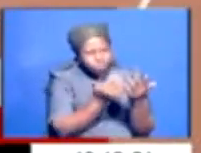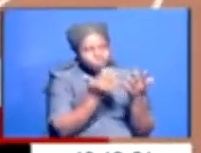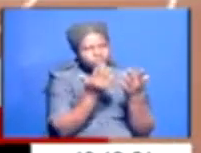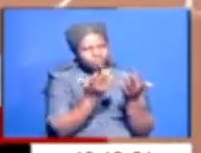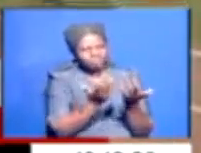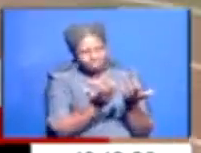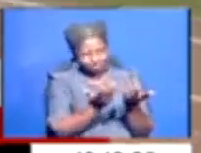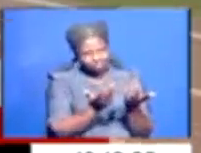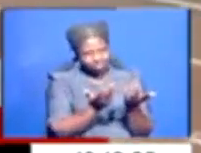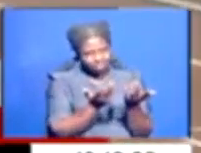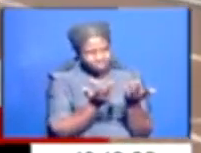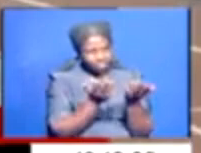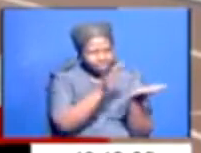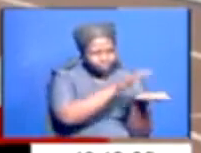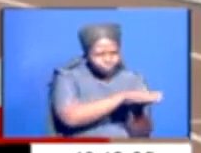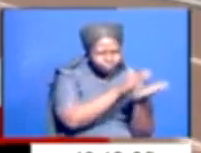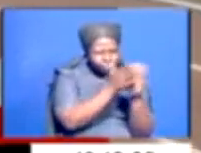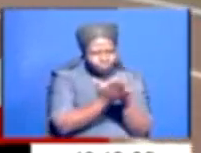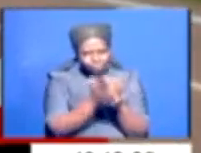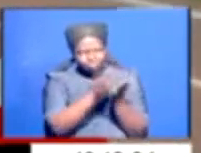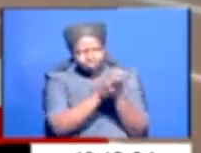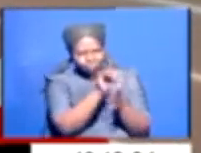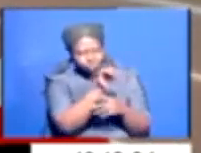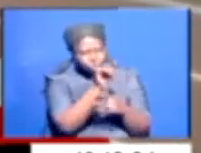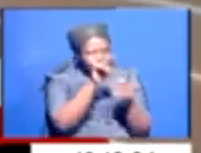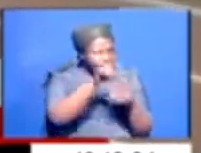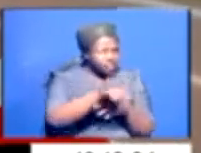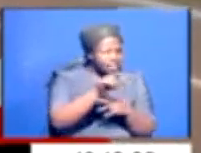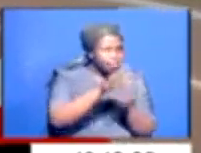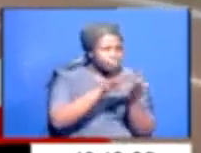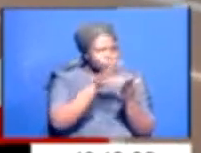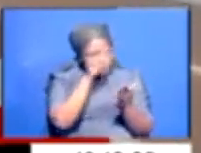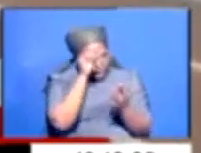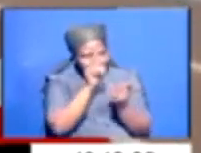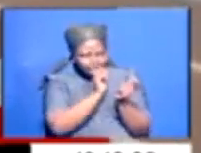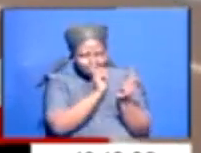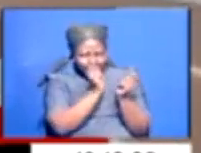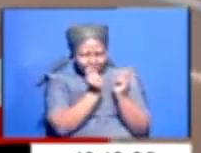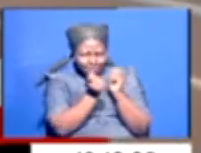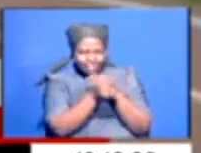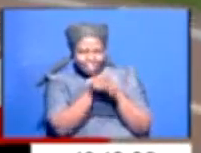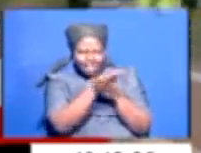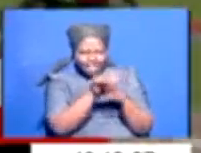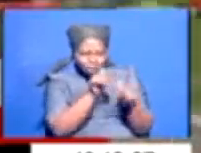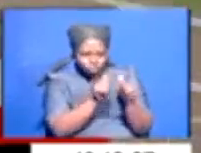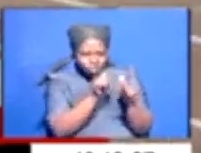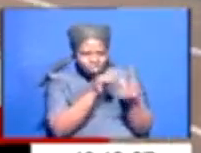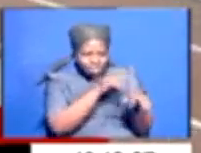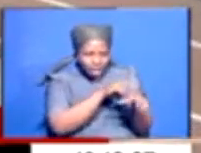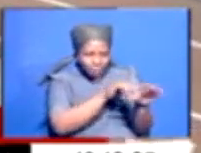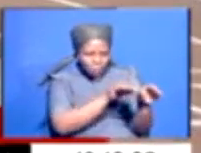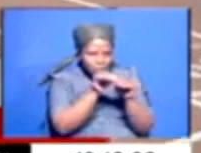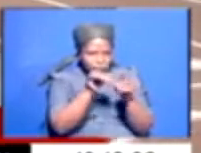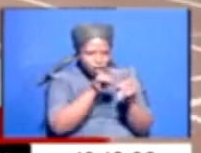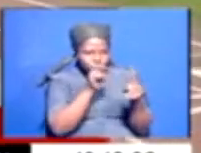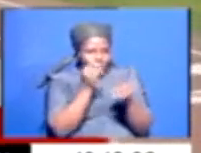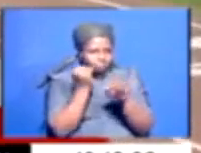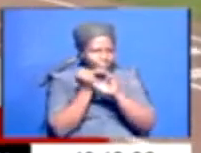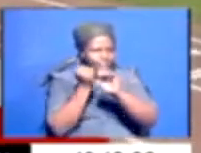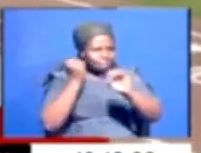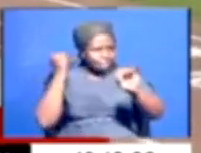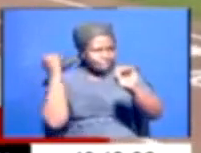of the things that, you know, you needed to learn or adjust when you moved from throwing the javelin to the shot